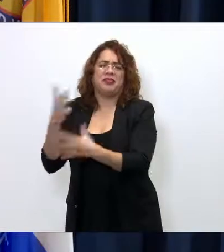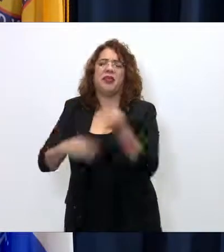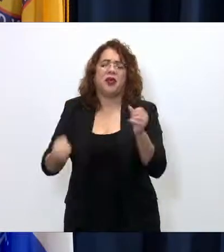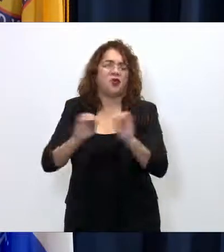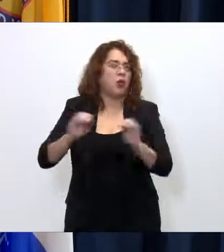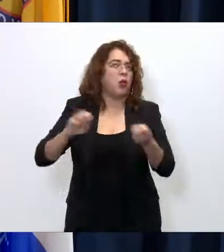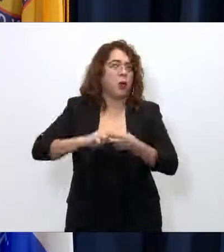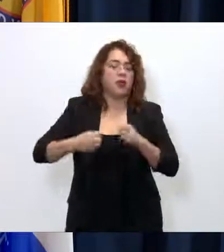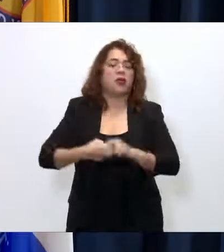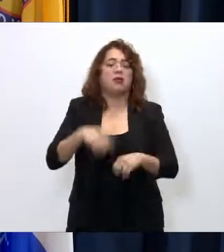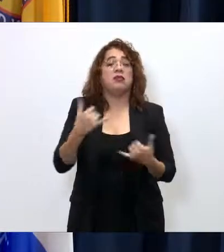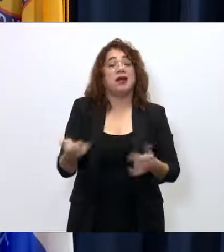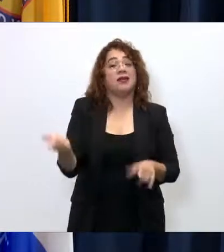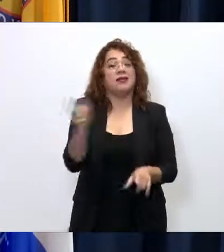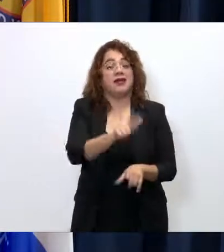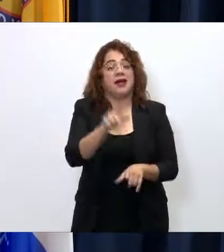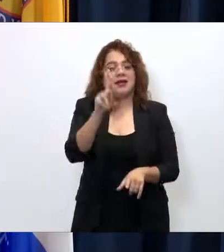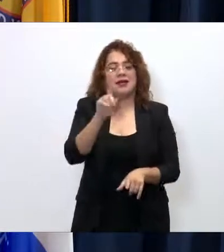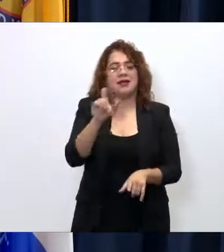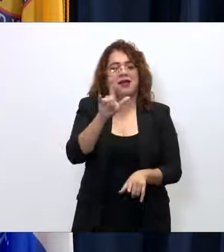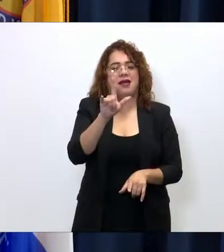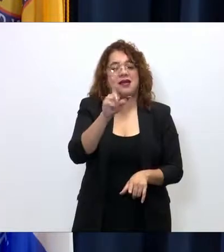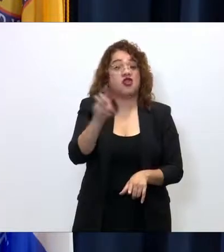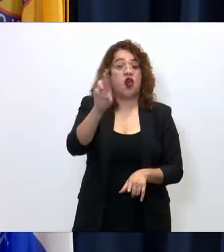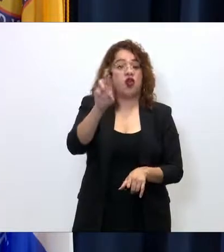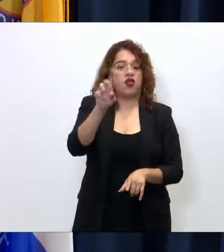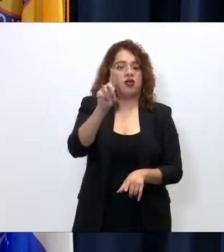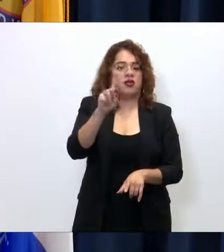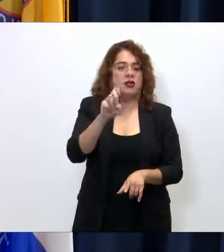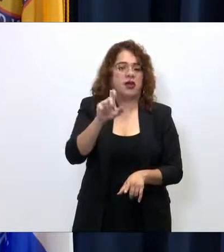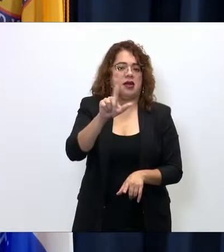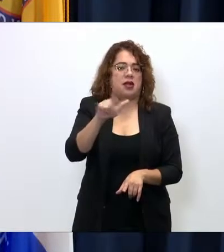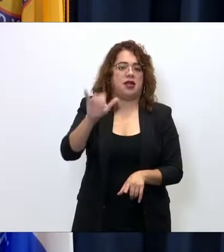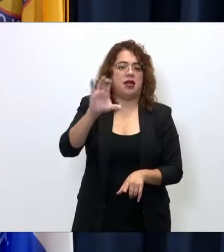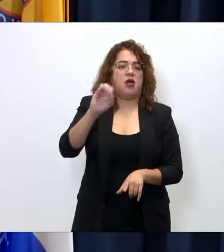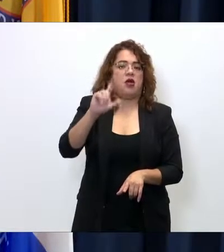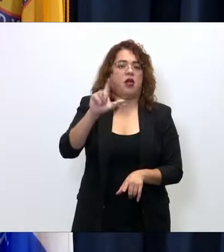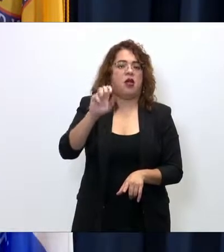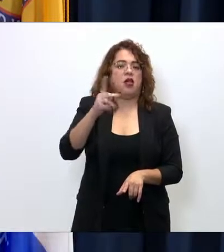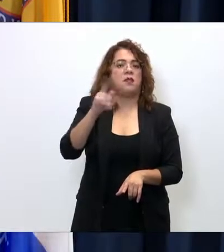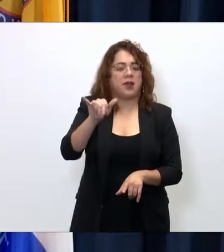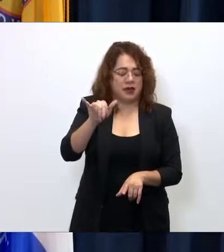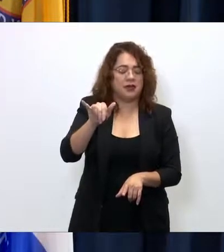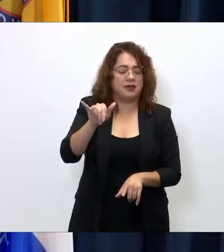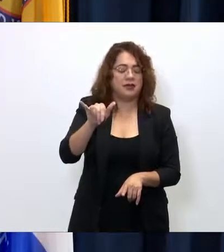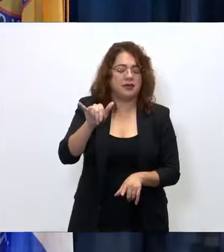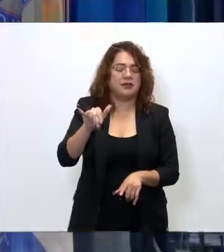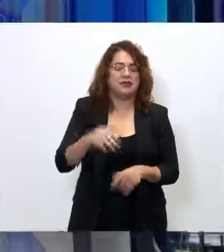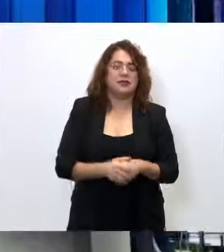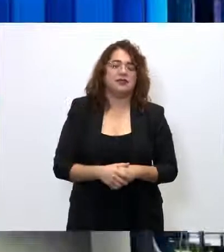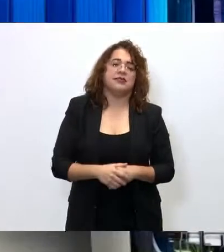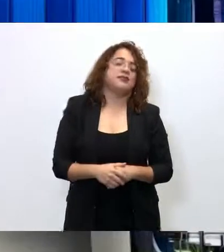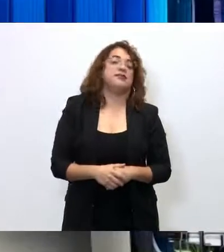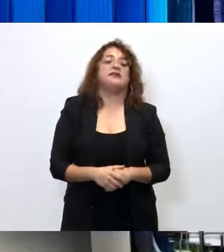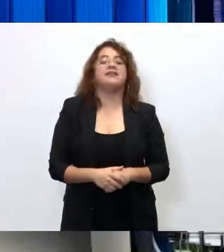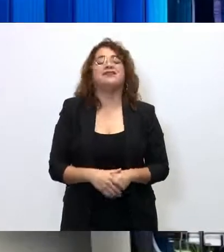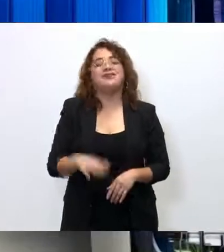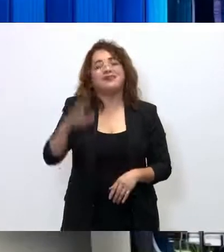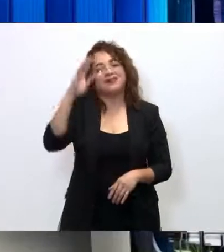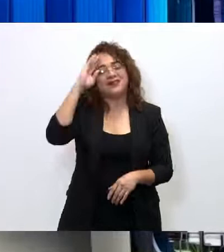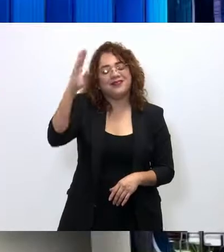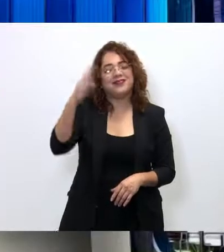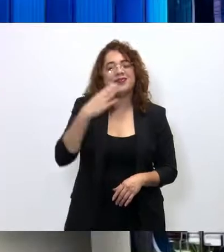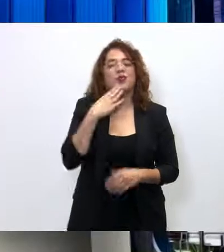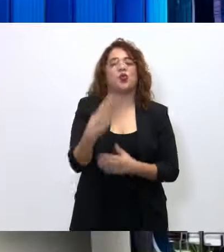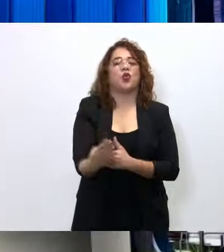and then we can answer any questions. Ms. Colopy. Hi, good morning, everybody,